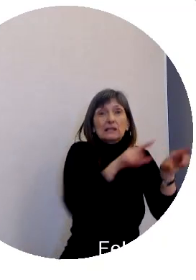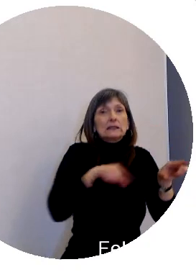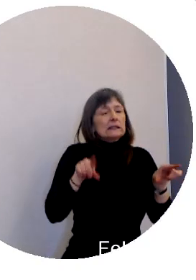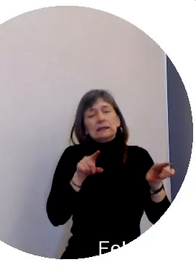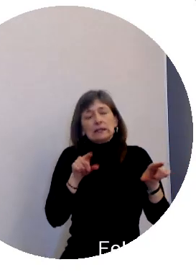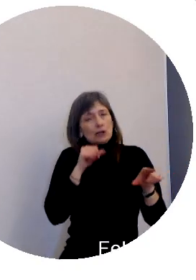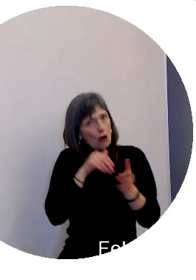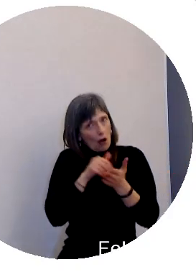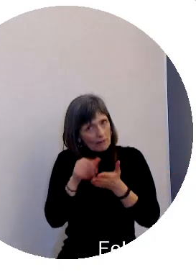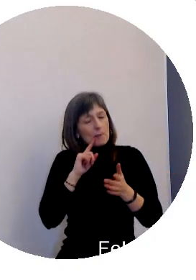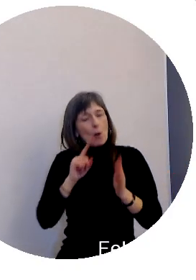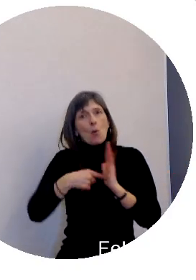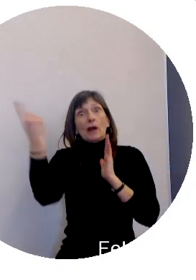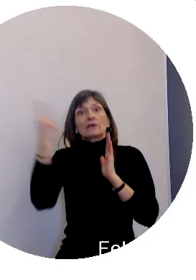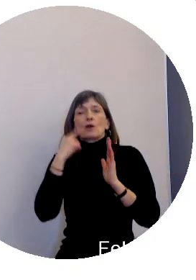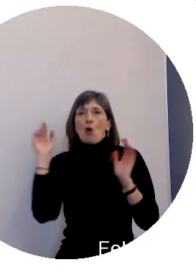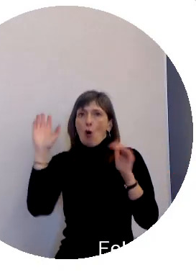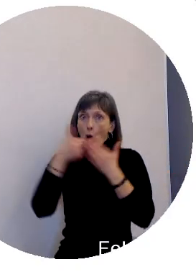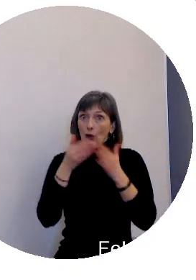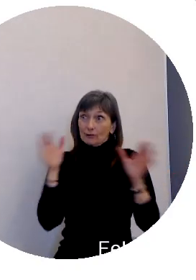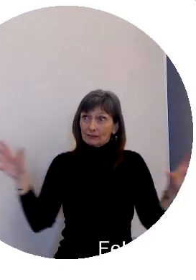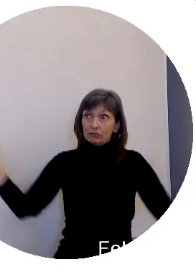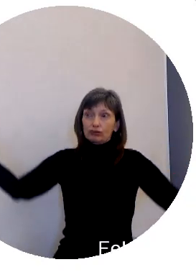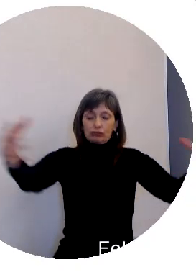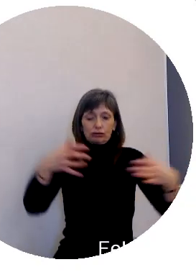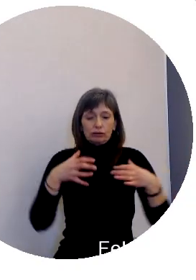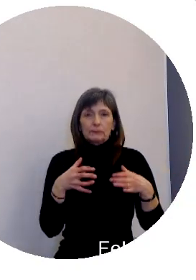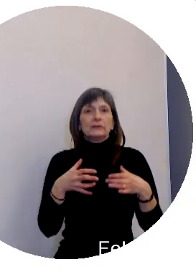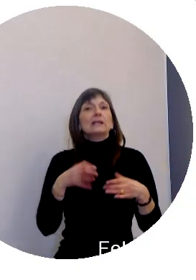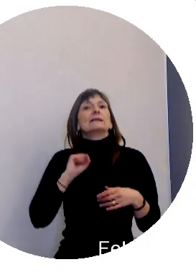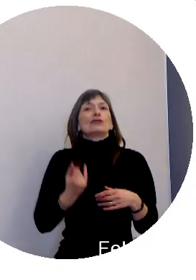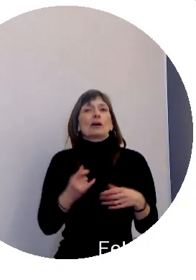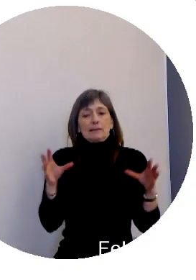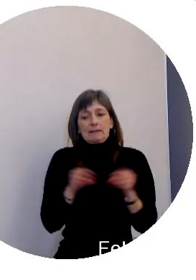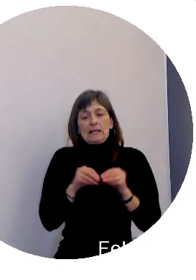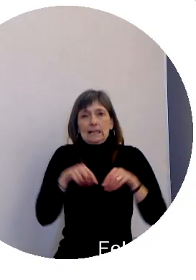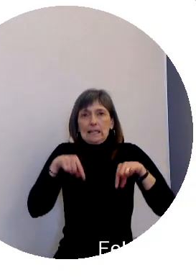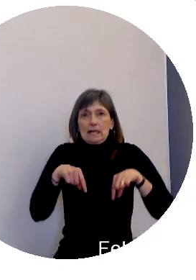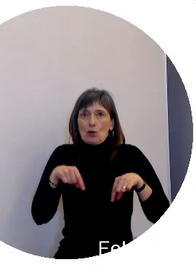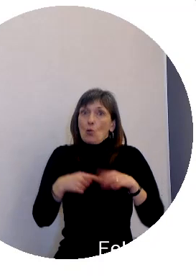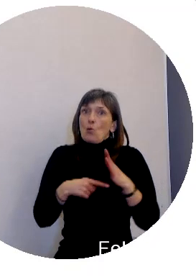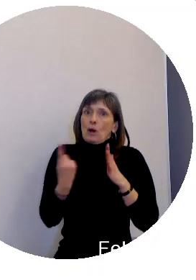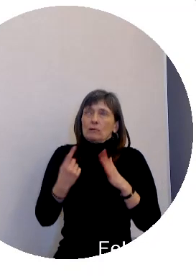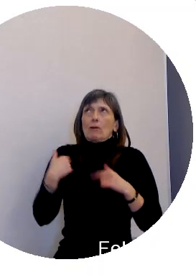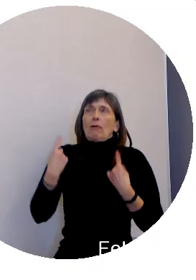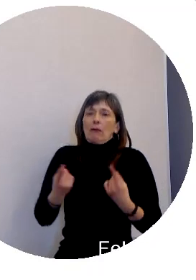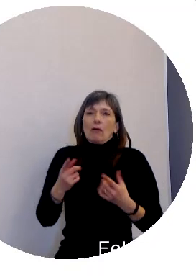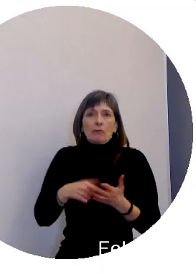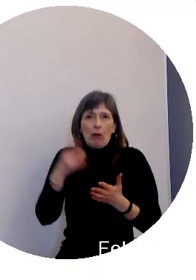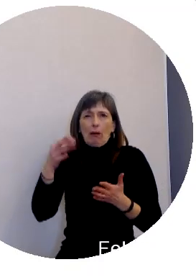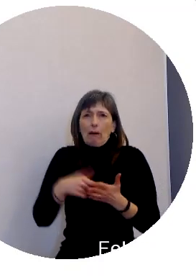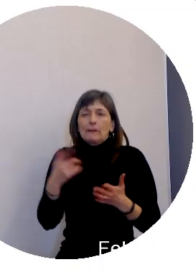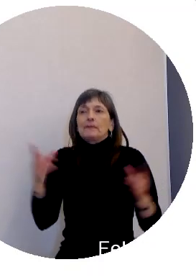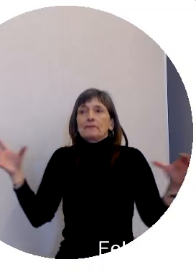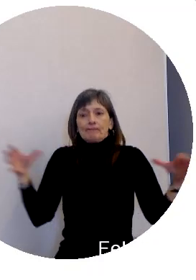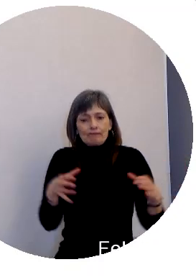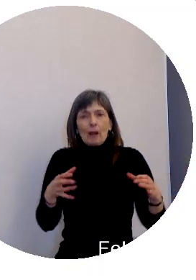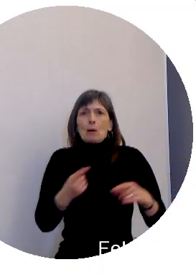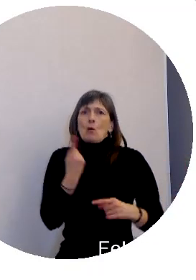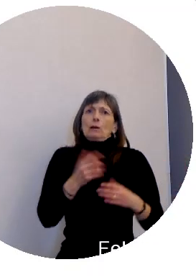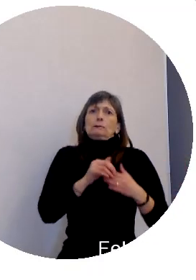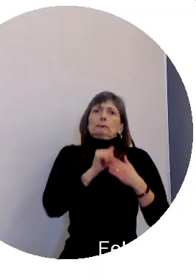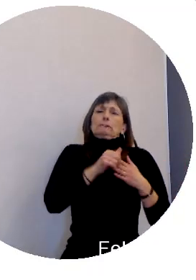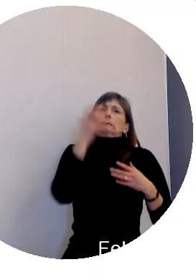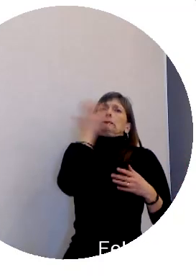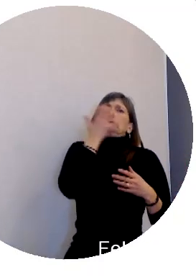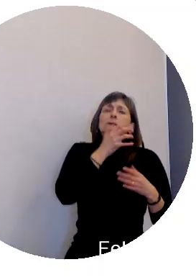It's not something we do very often. We have the privilege of having renowned educational